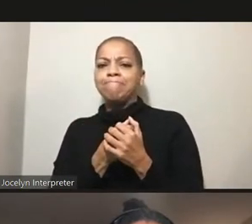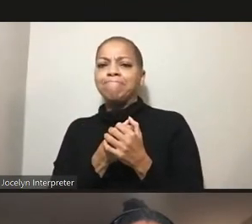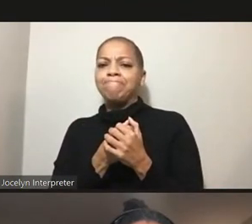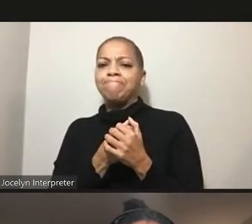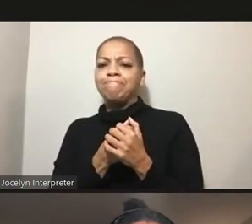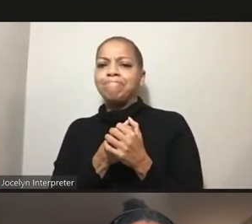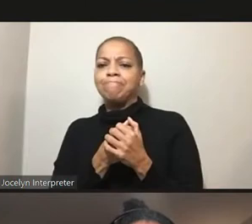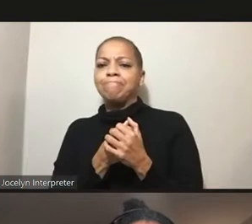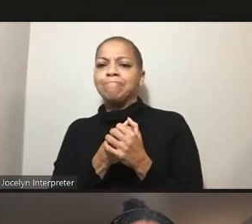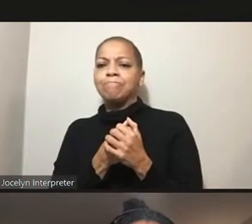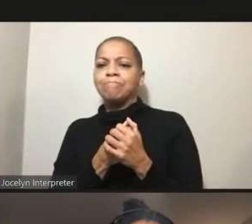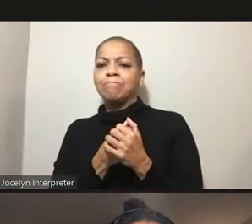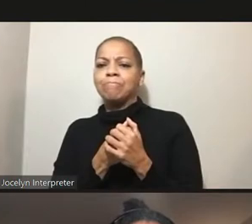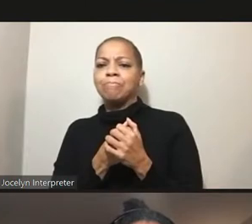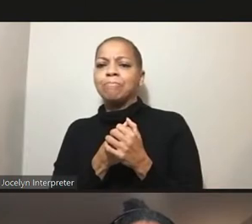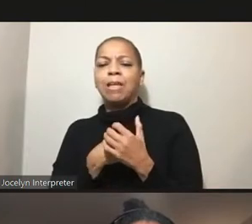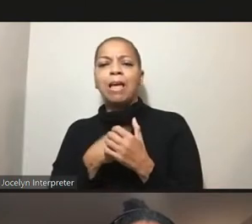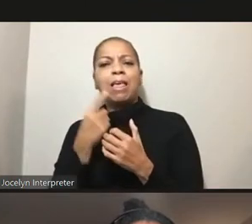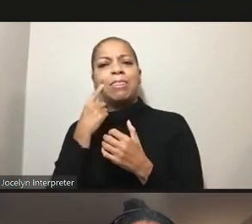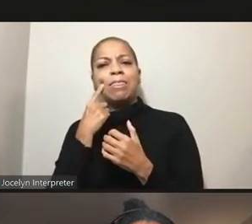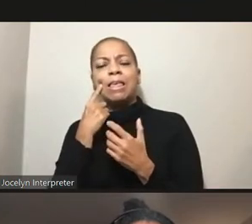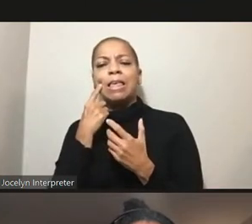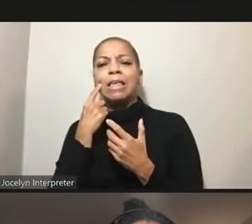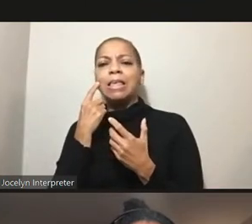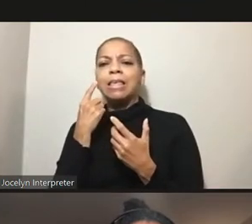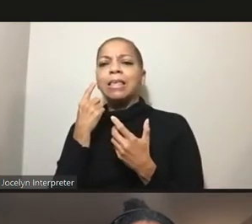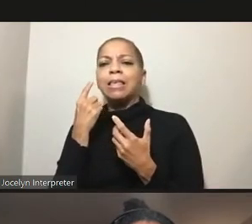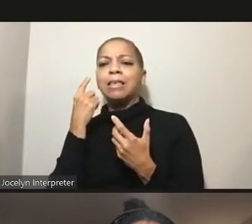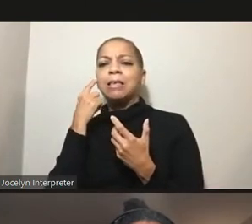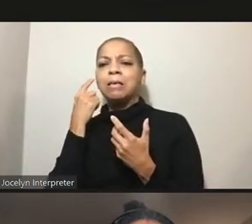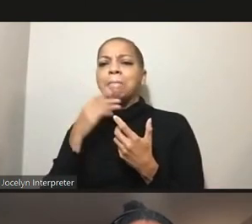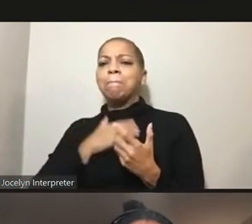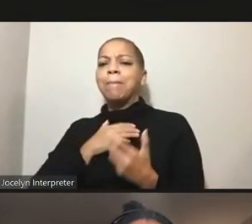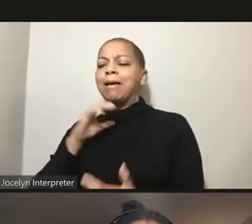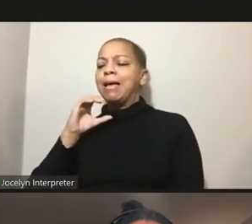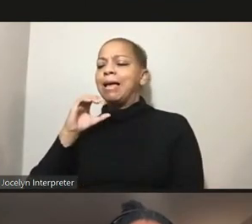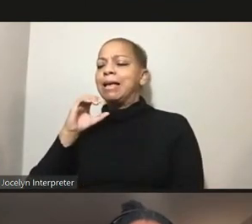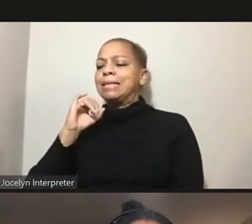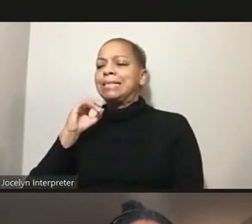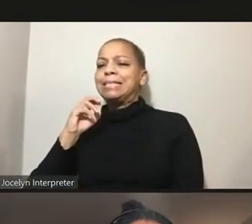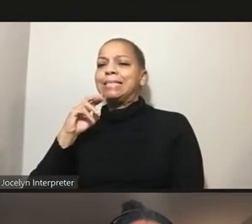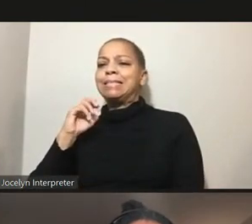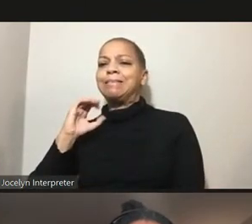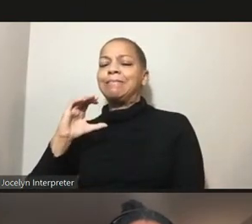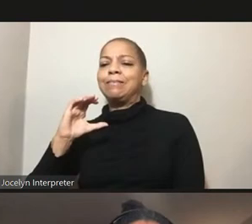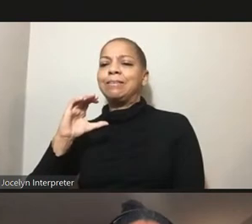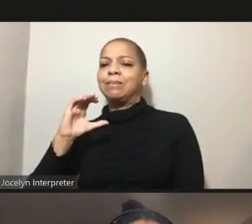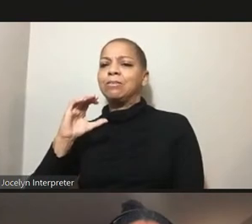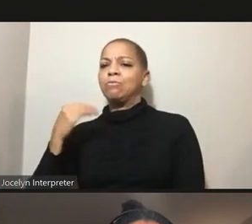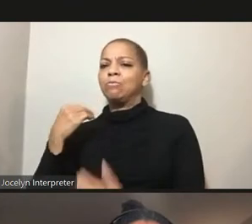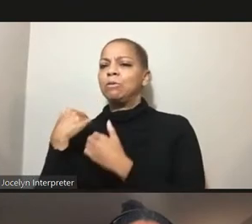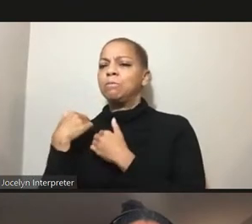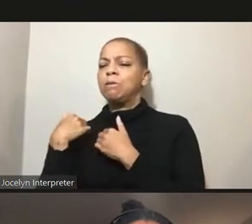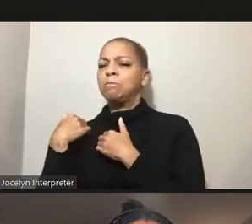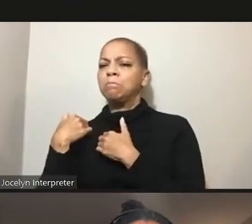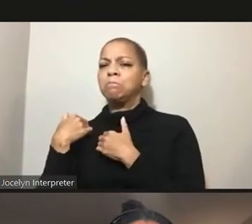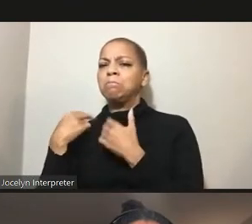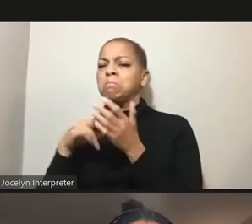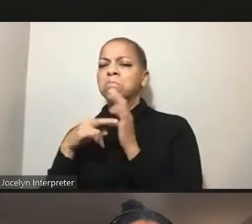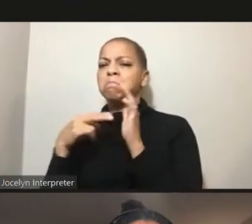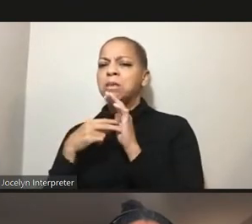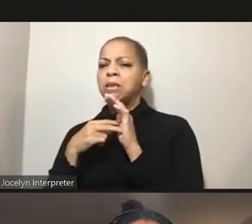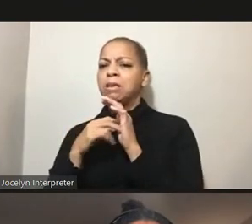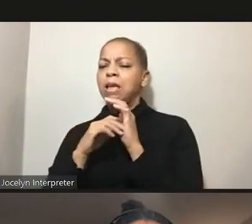you know, I think a lot about like my civic responsibility. You know, what does that mean and how do I want to